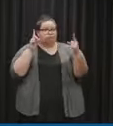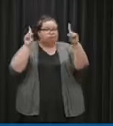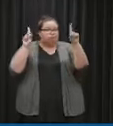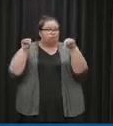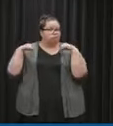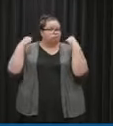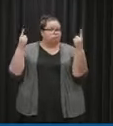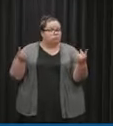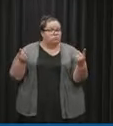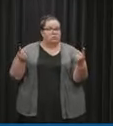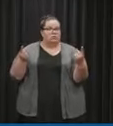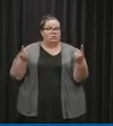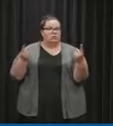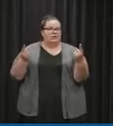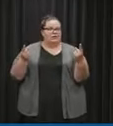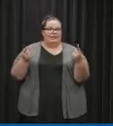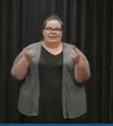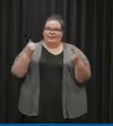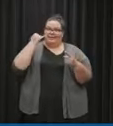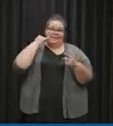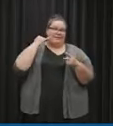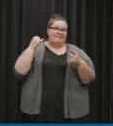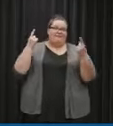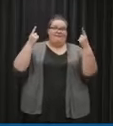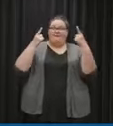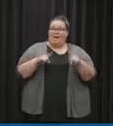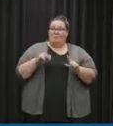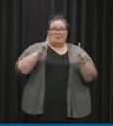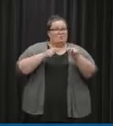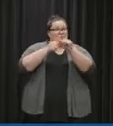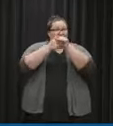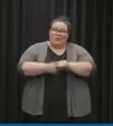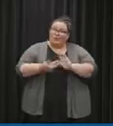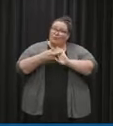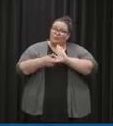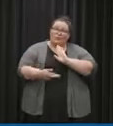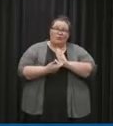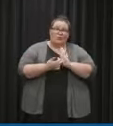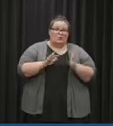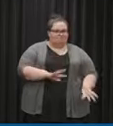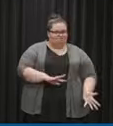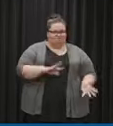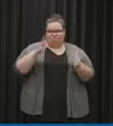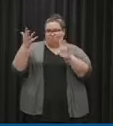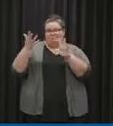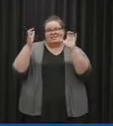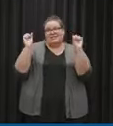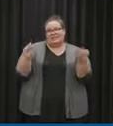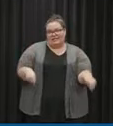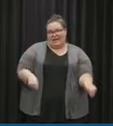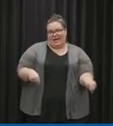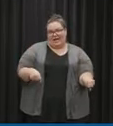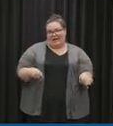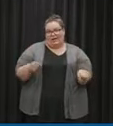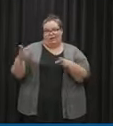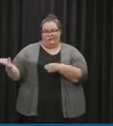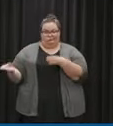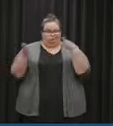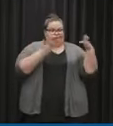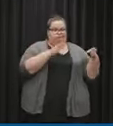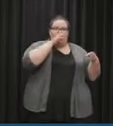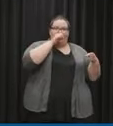successful thus far, we won't be able to maintain that success if people don't adhere to the guidance that we've already put out and that